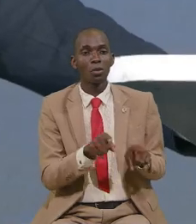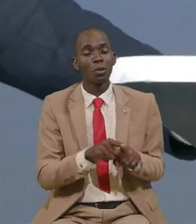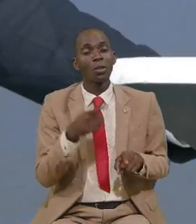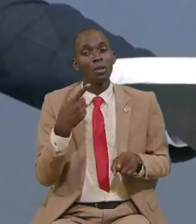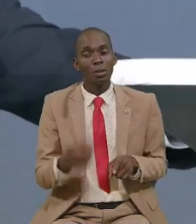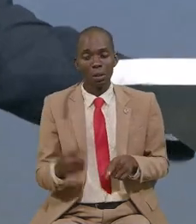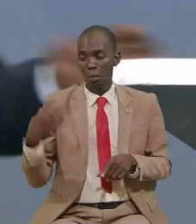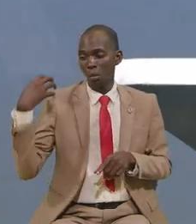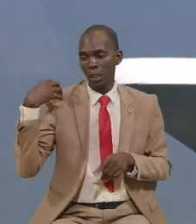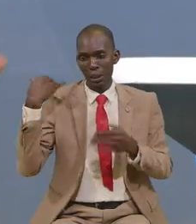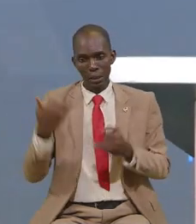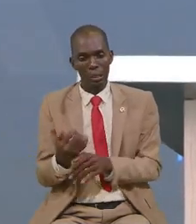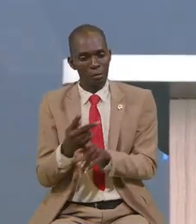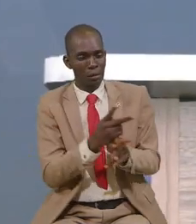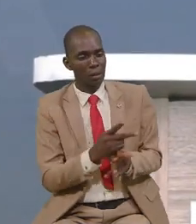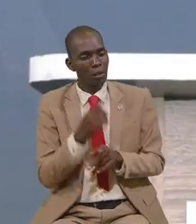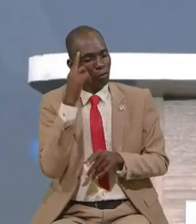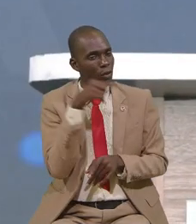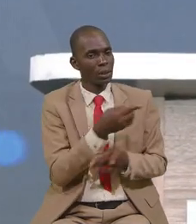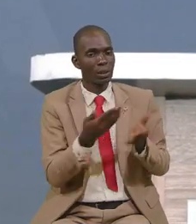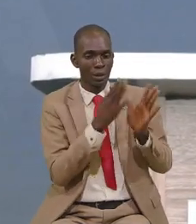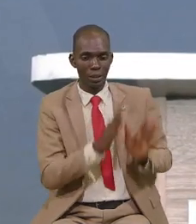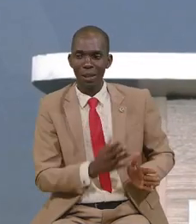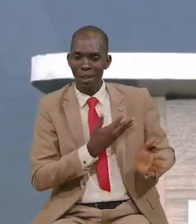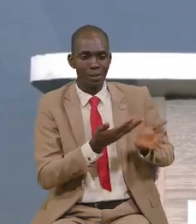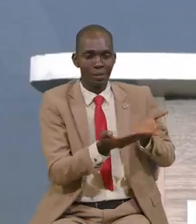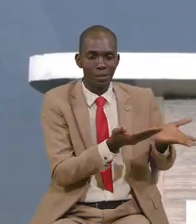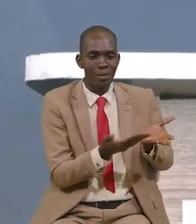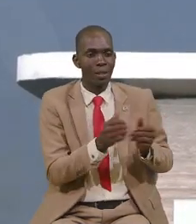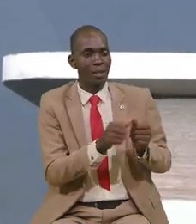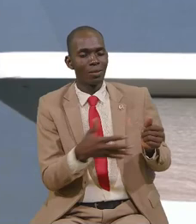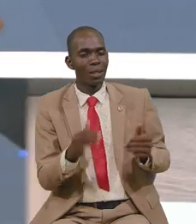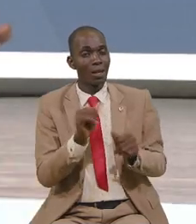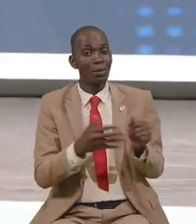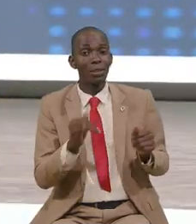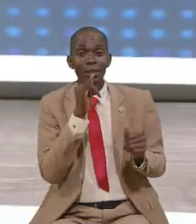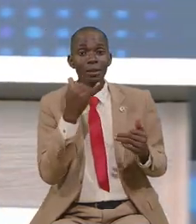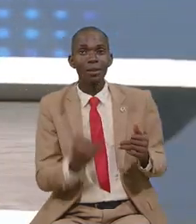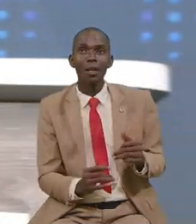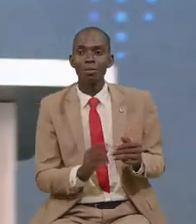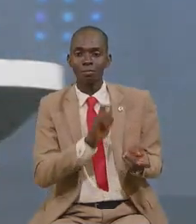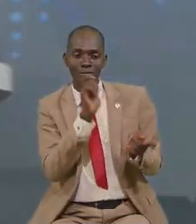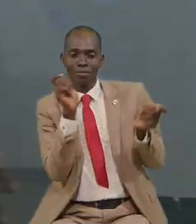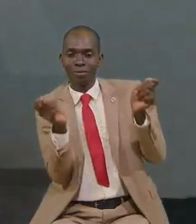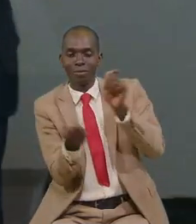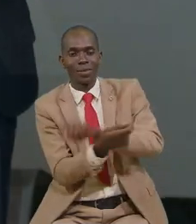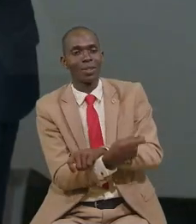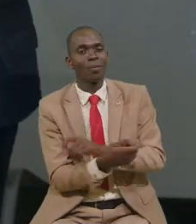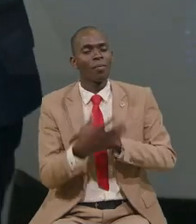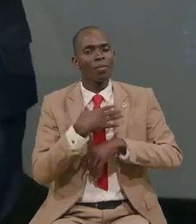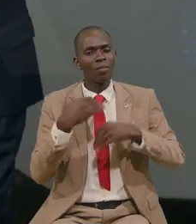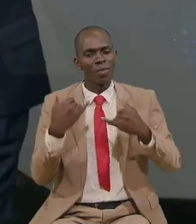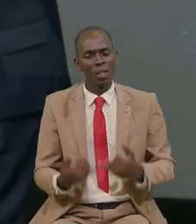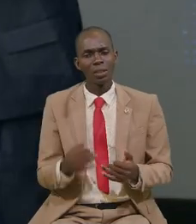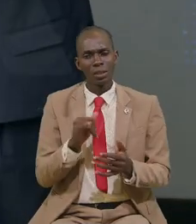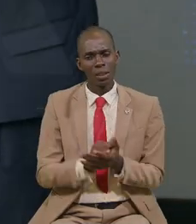caring for him and serving him. Everything was turned upside down. And he heard about Jesus,